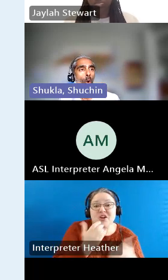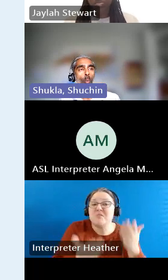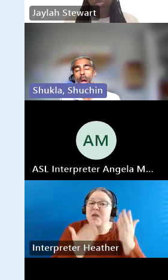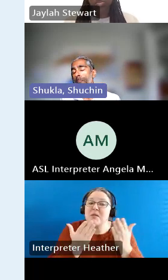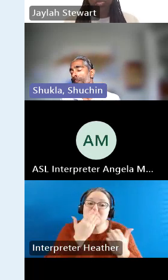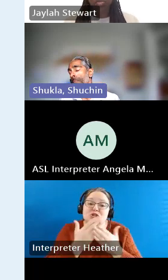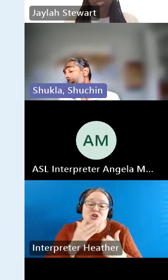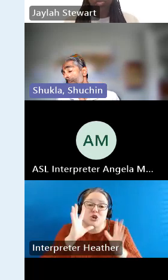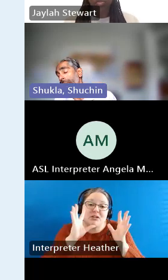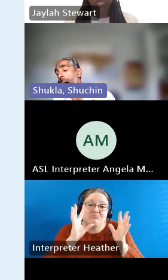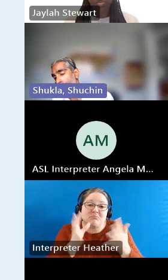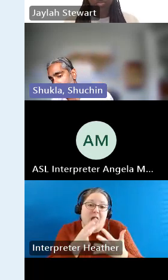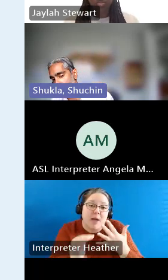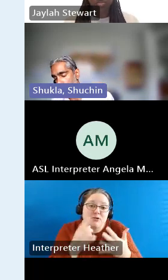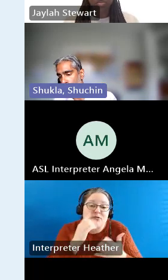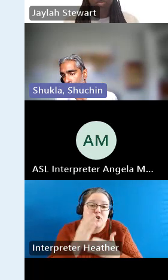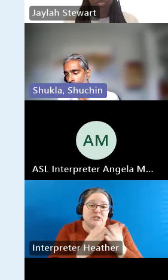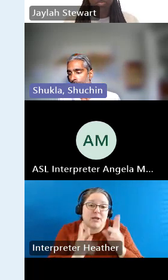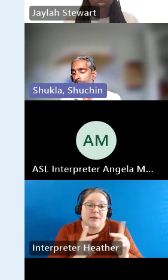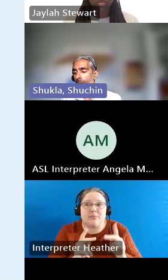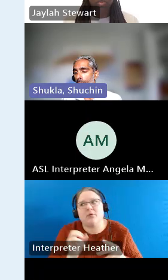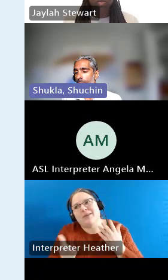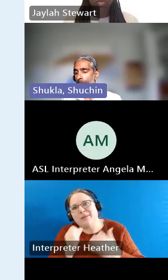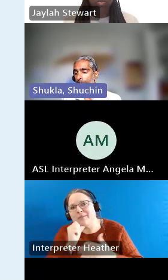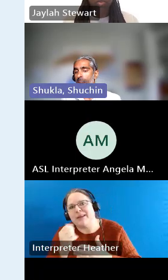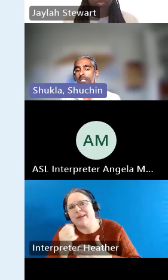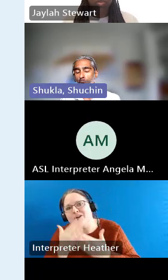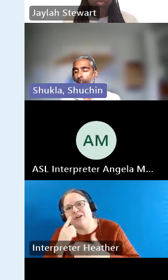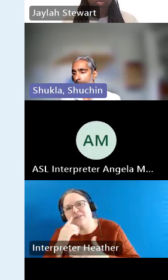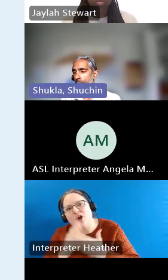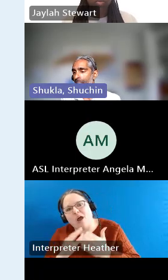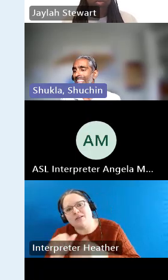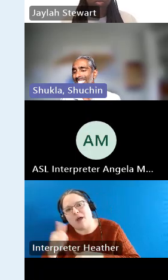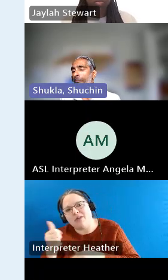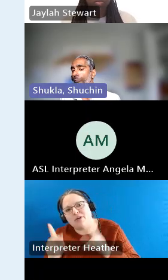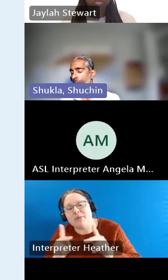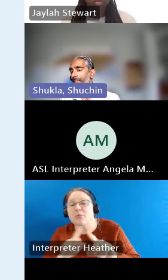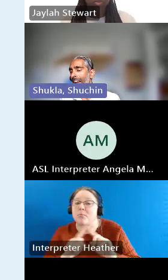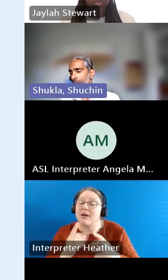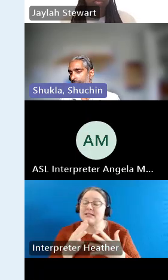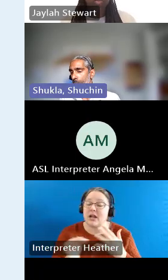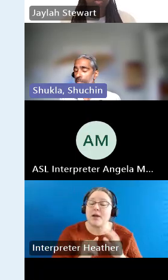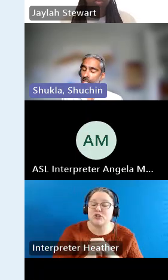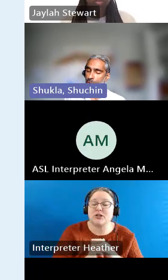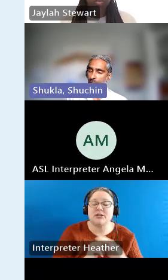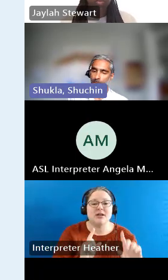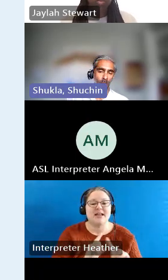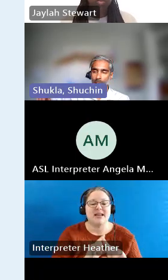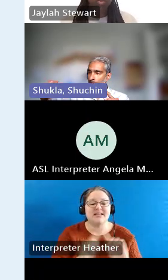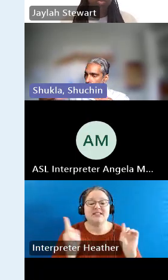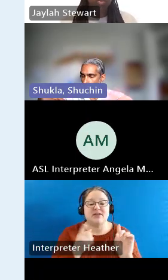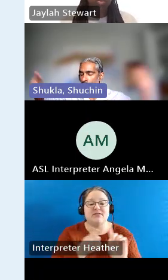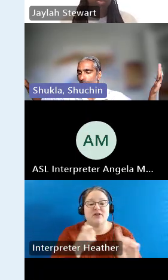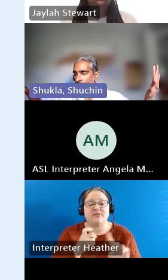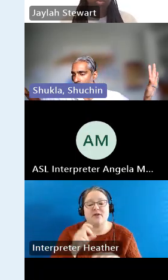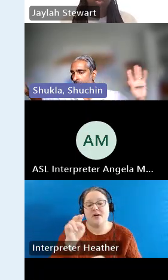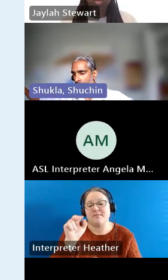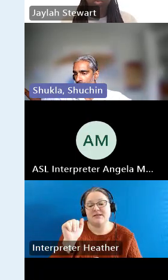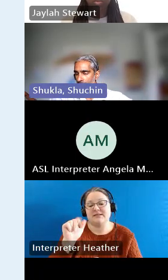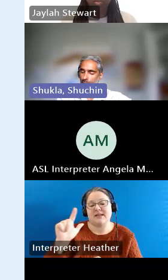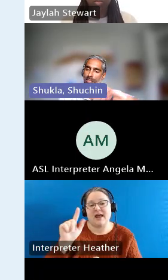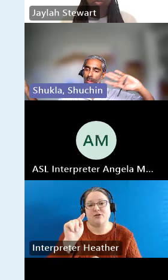some people, why might not be good for some people, but it is a great option. It is different from the naltrexone, which is an injectable,